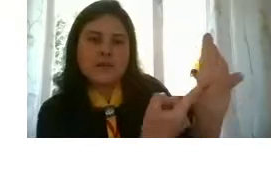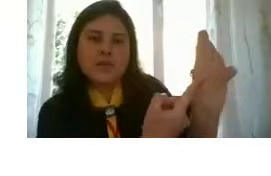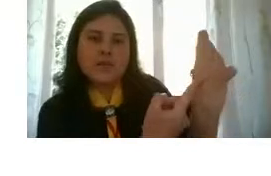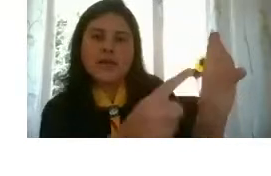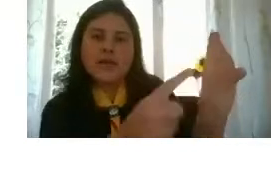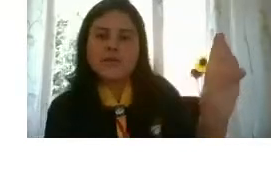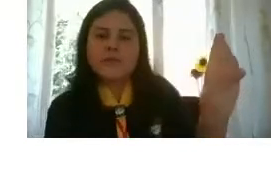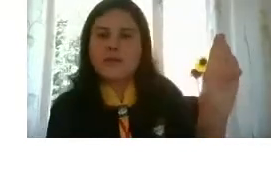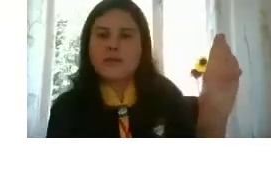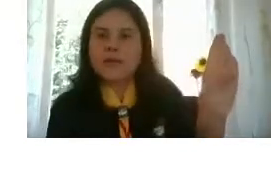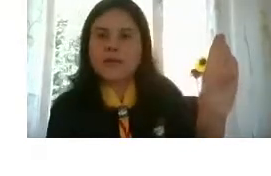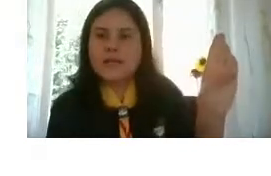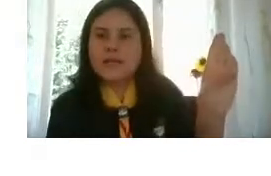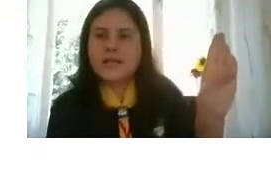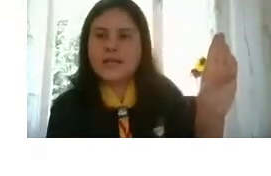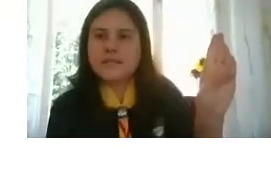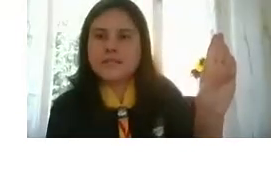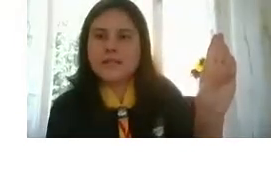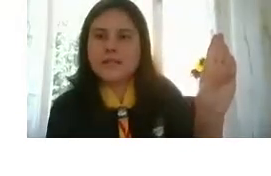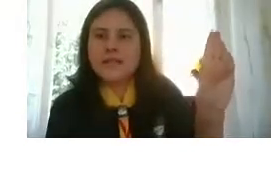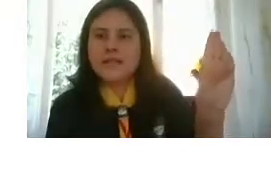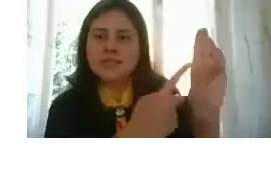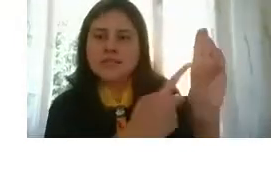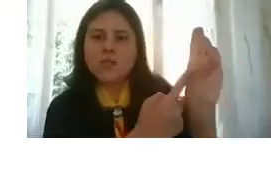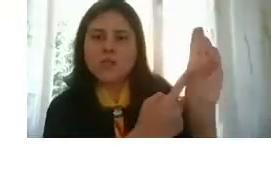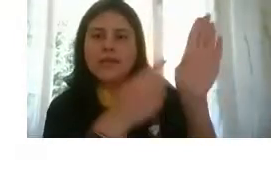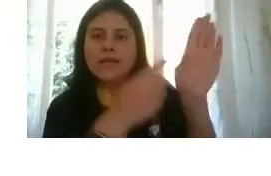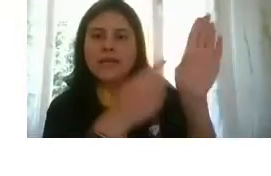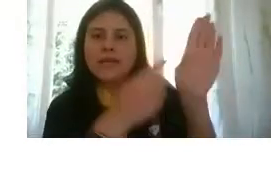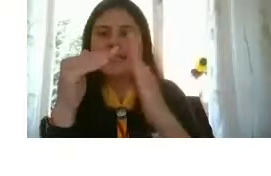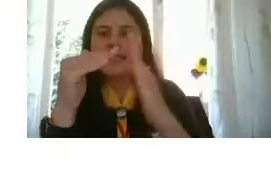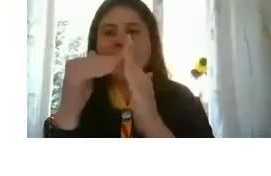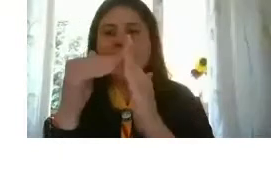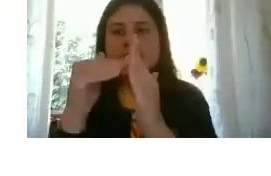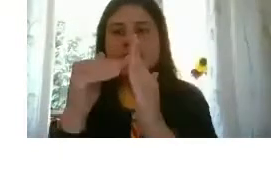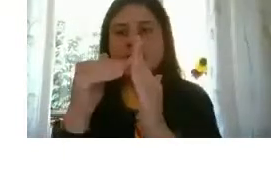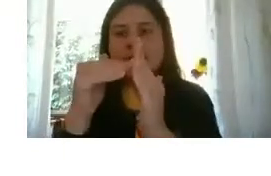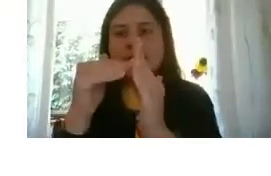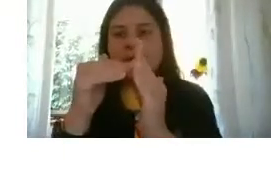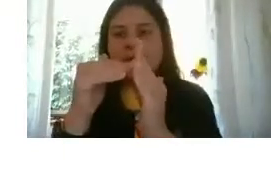Yeah. Y. Excellent. Let's see. Y and Z.